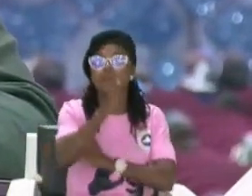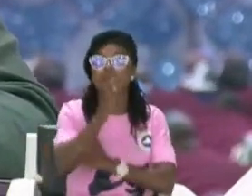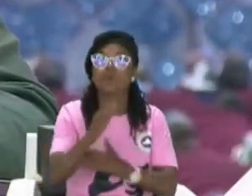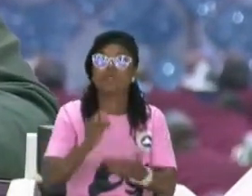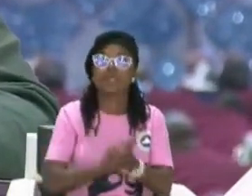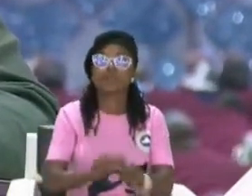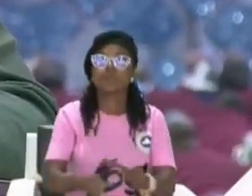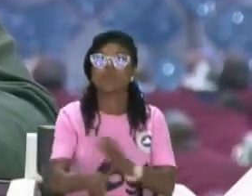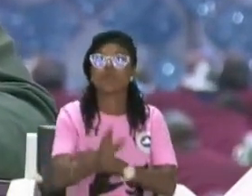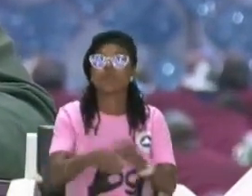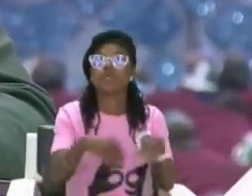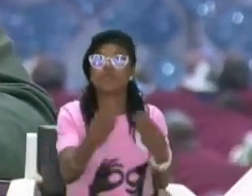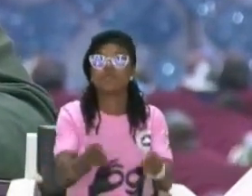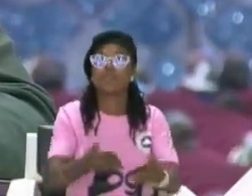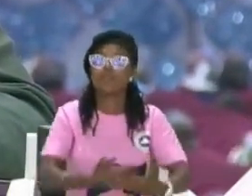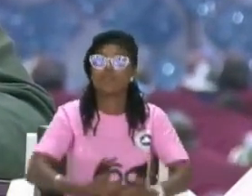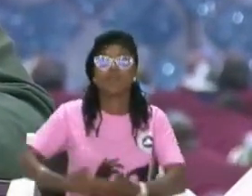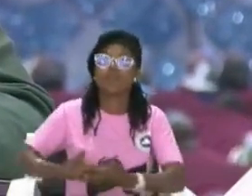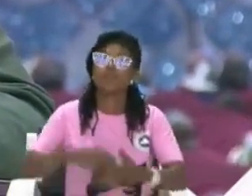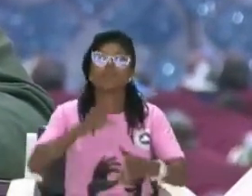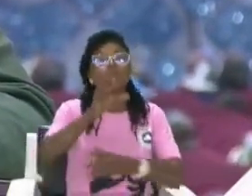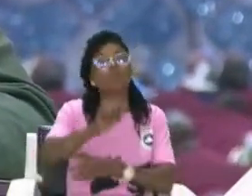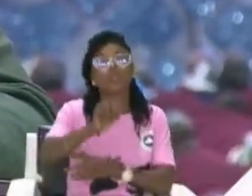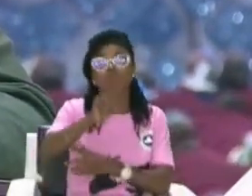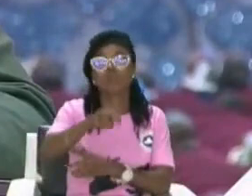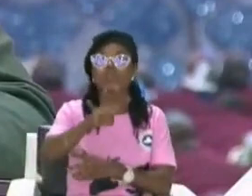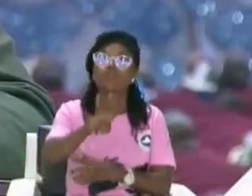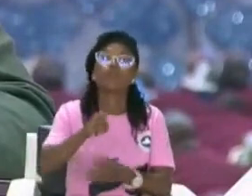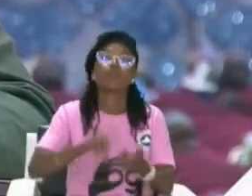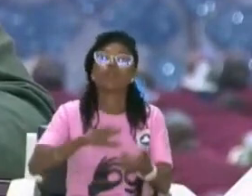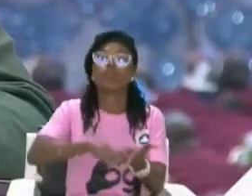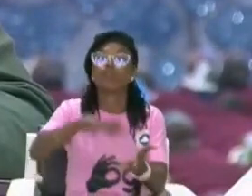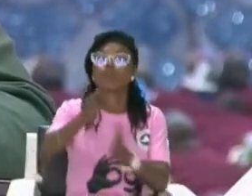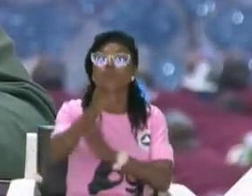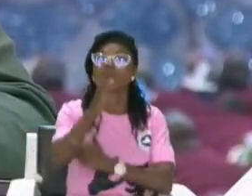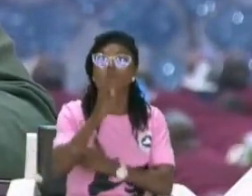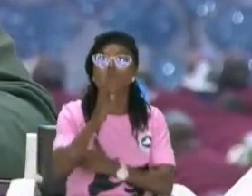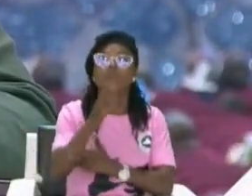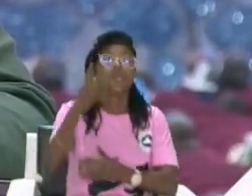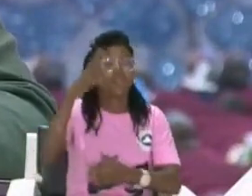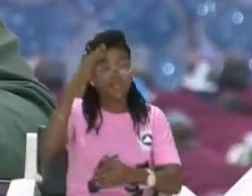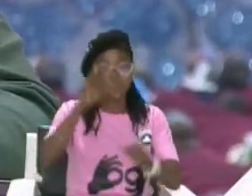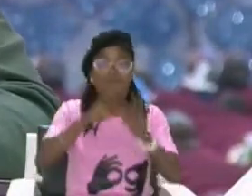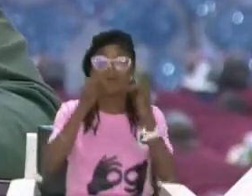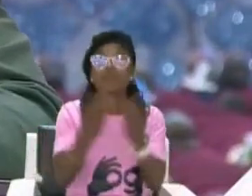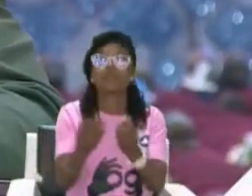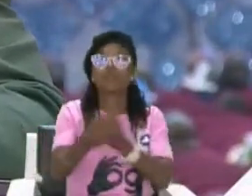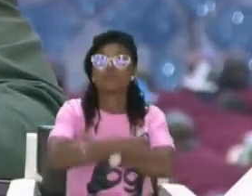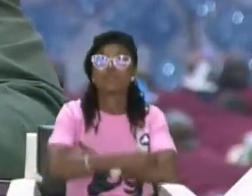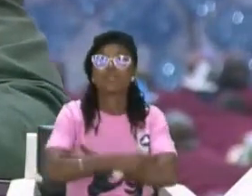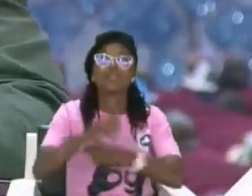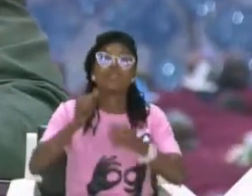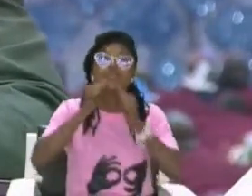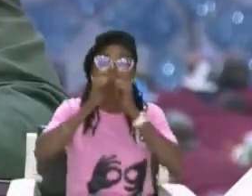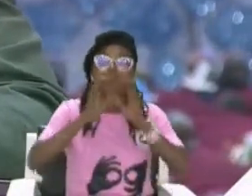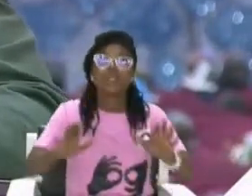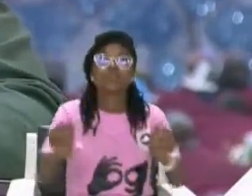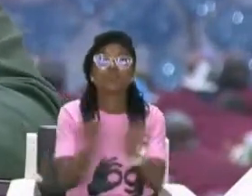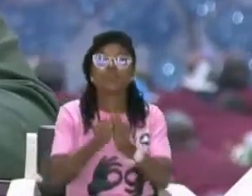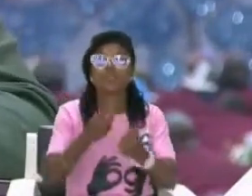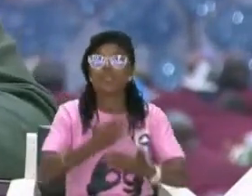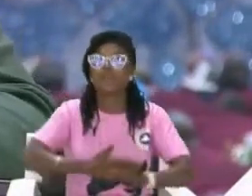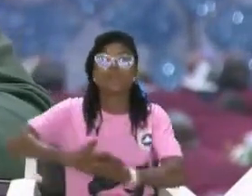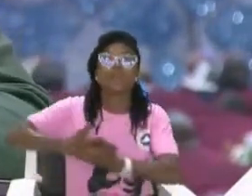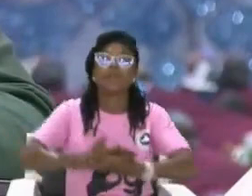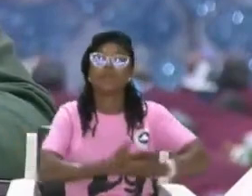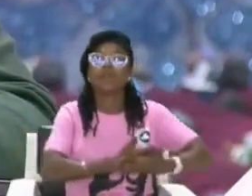in 2024. To the glory of God, his family today is blessed with a baby boy